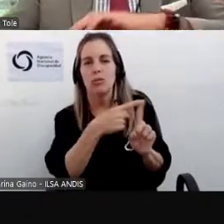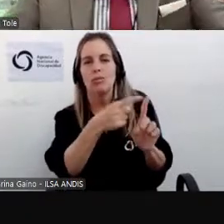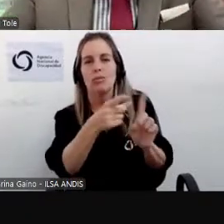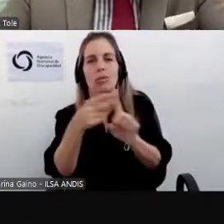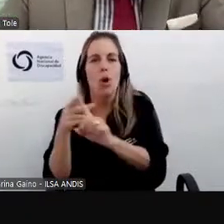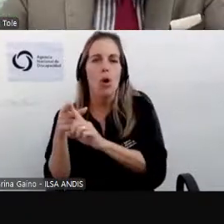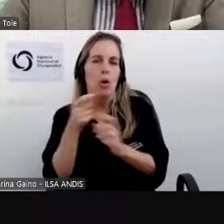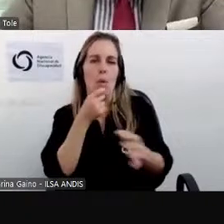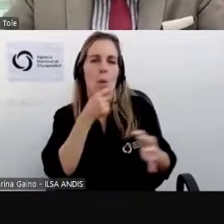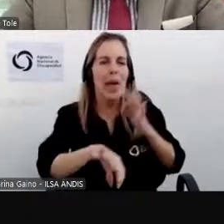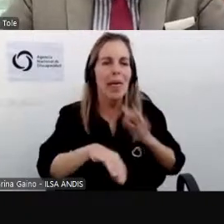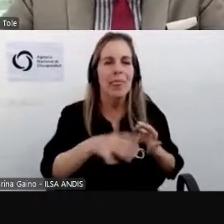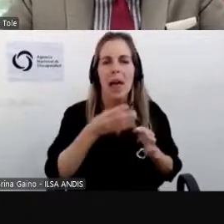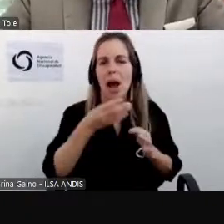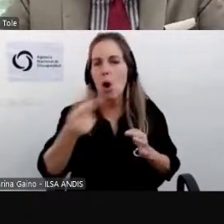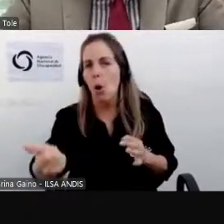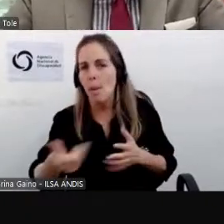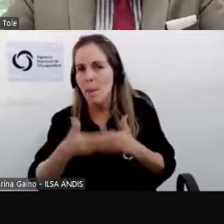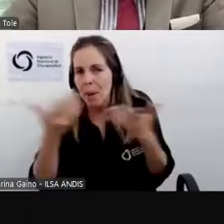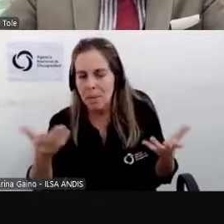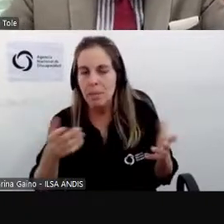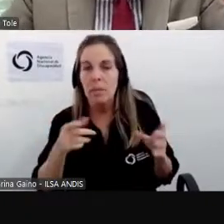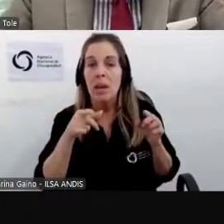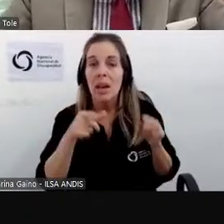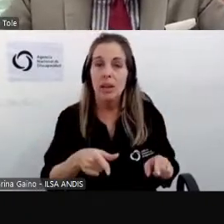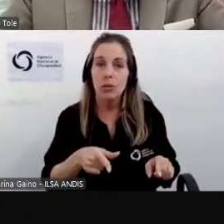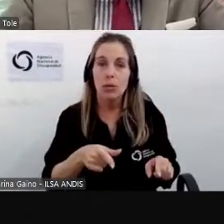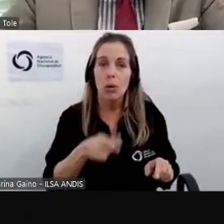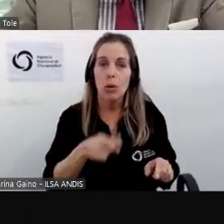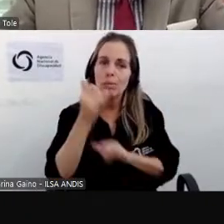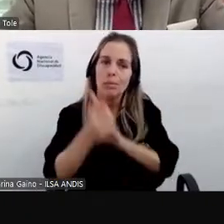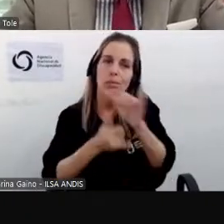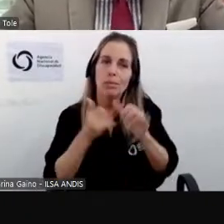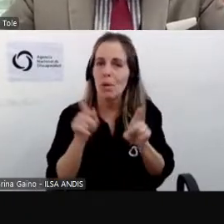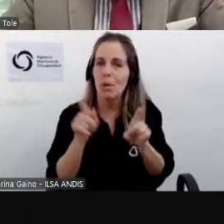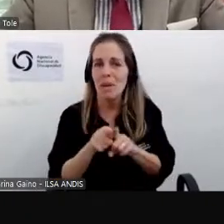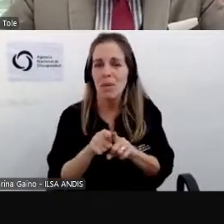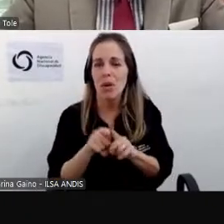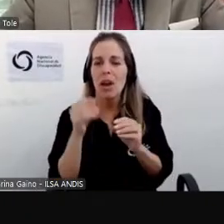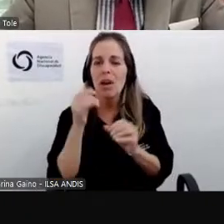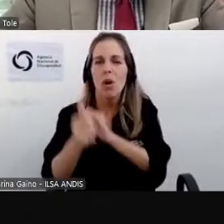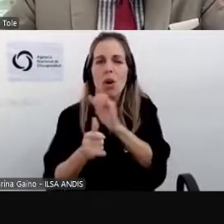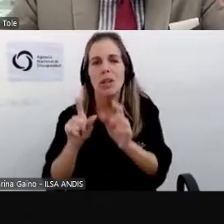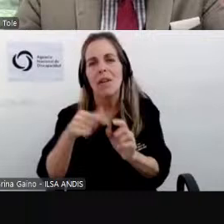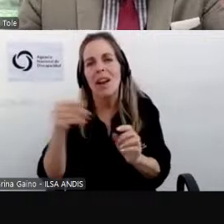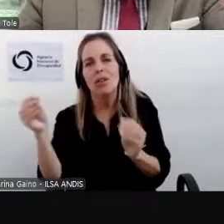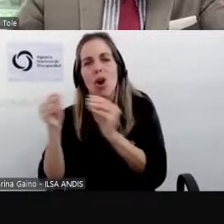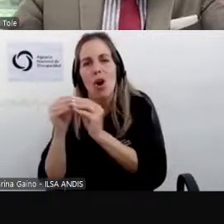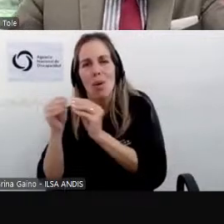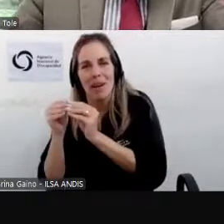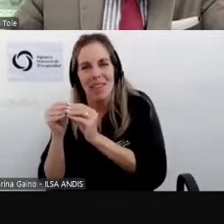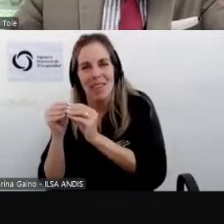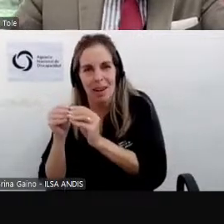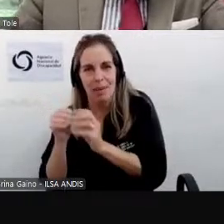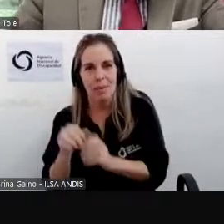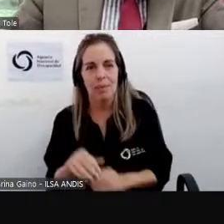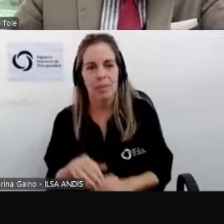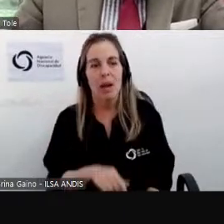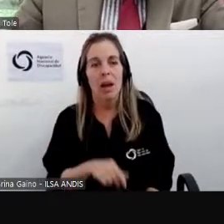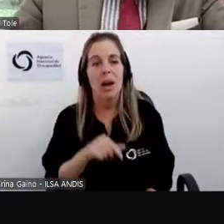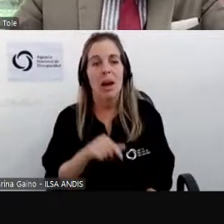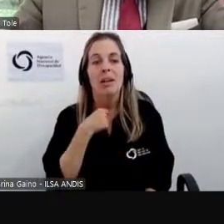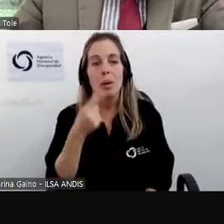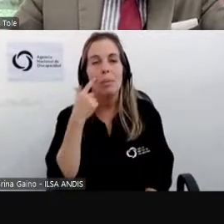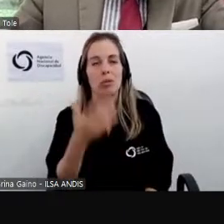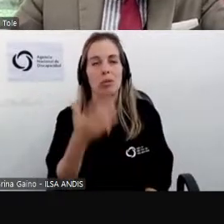and the value chain, and that's something important to take into account. With this, as I